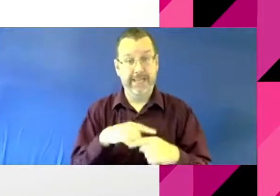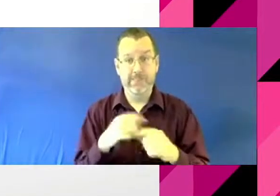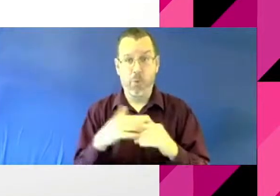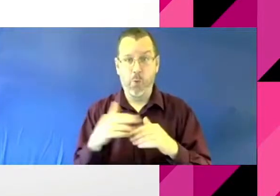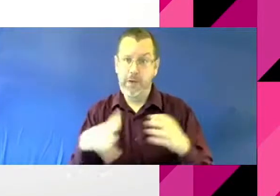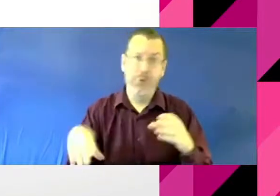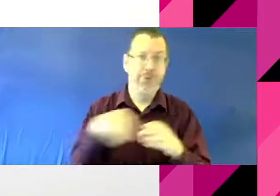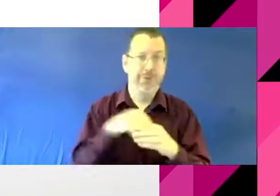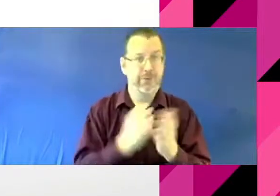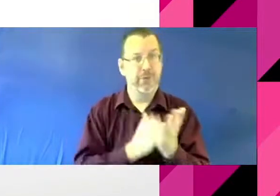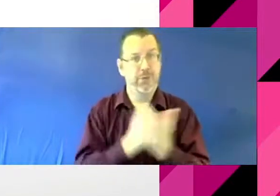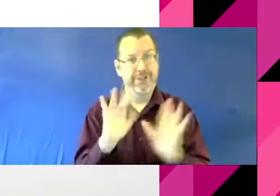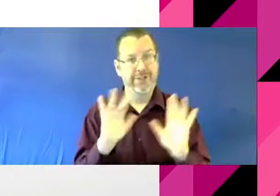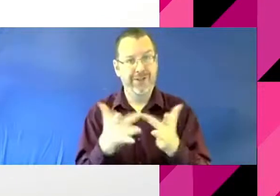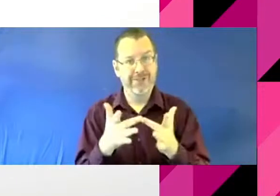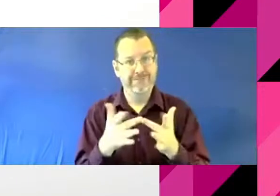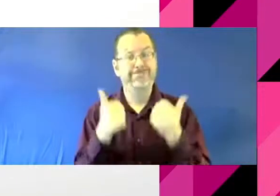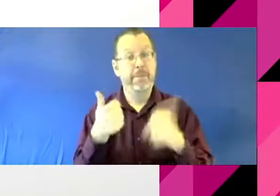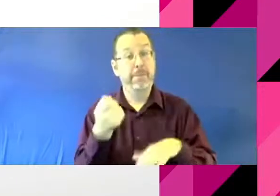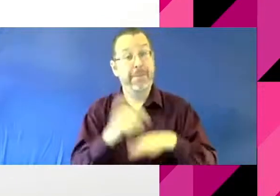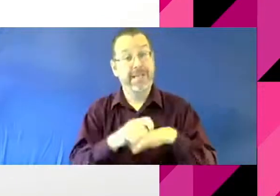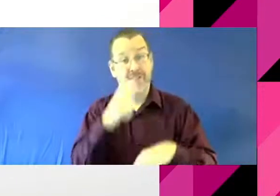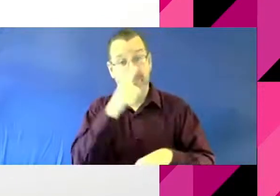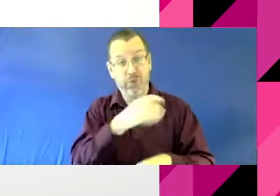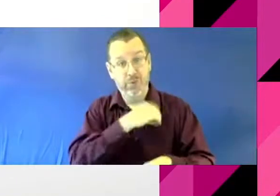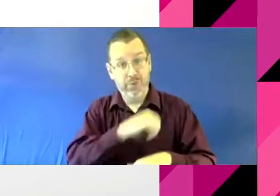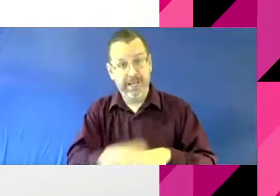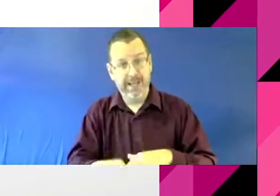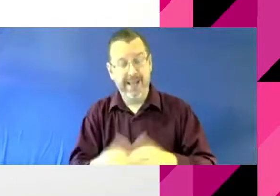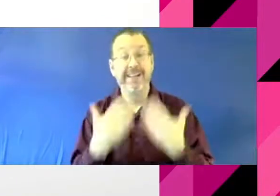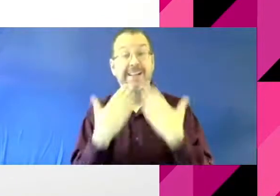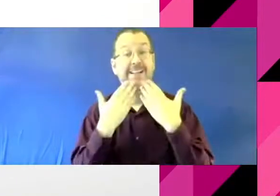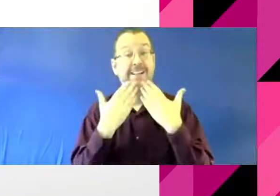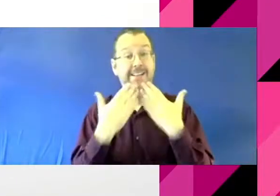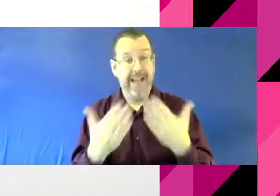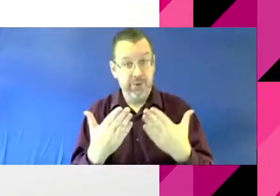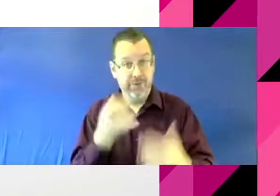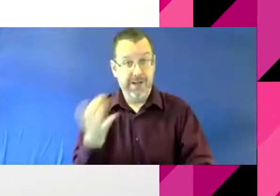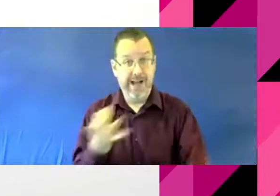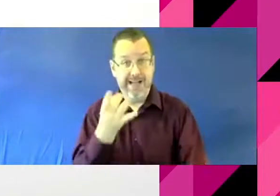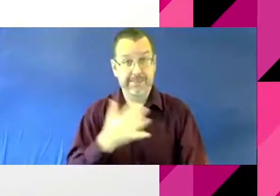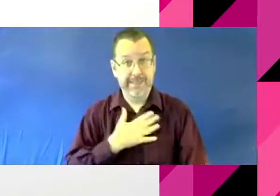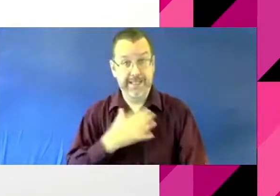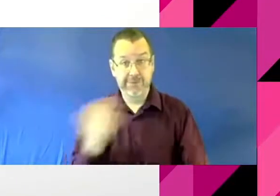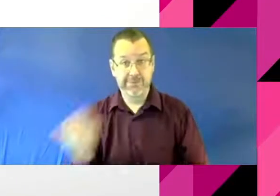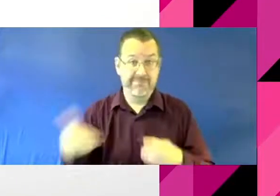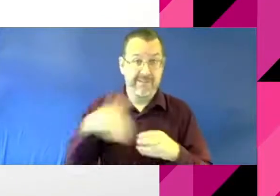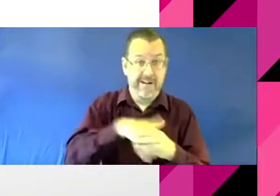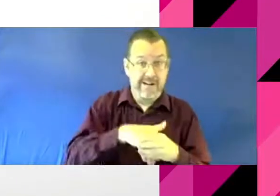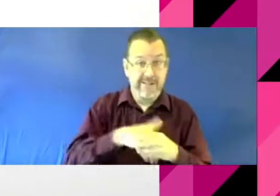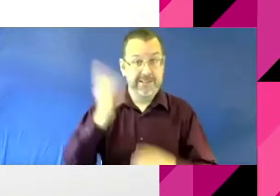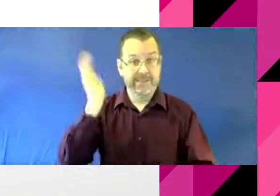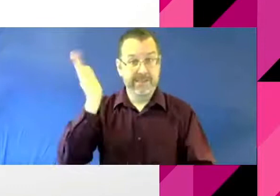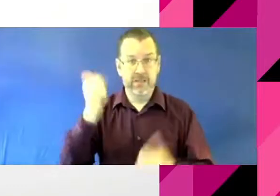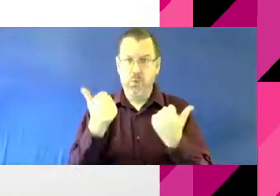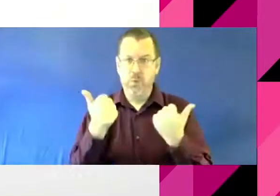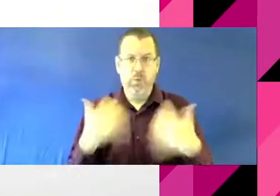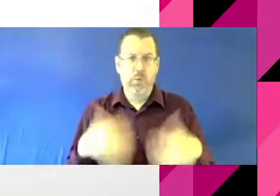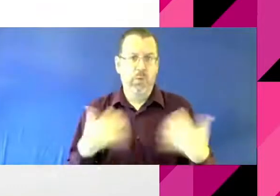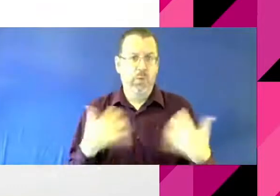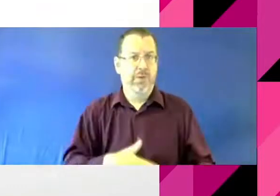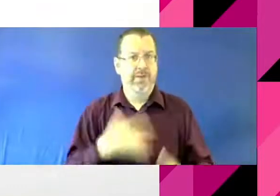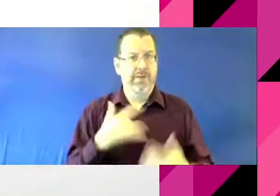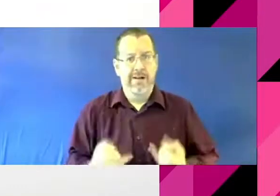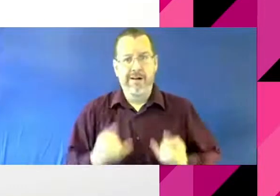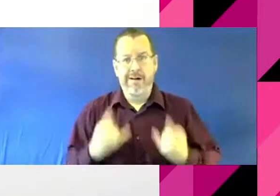luck for the rest of the day. Thanks a million again for inviting me to be a speaker here this morning. I feel very honoured on it.